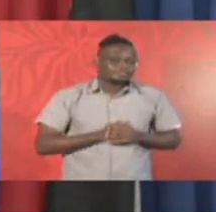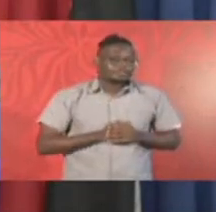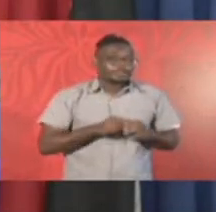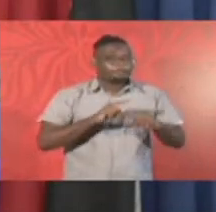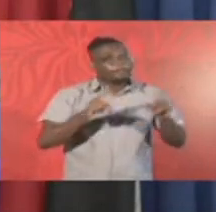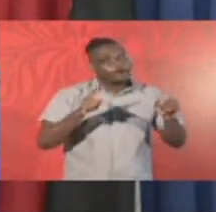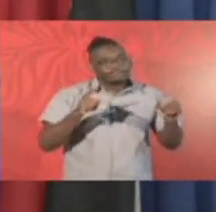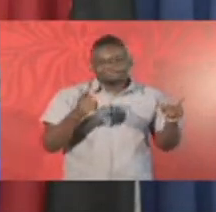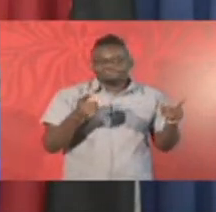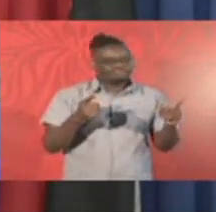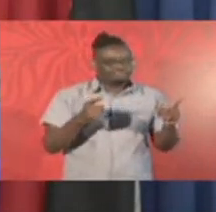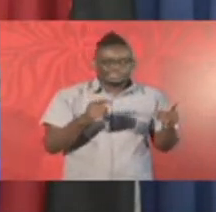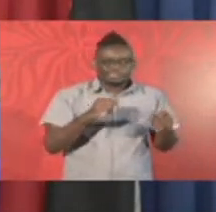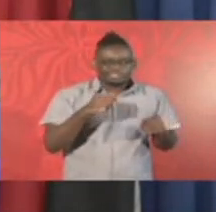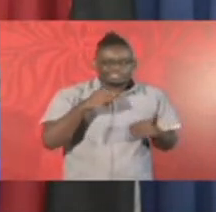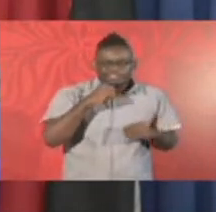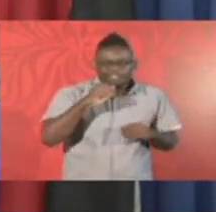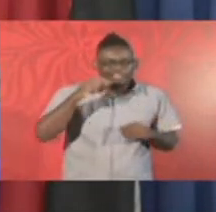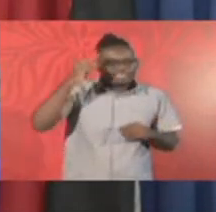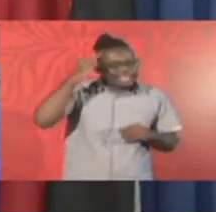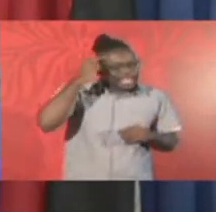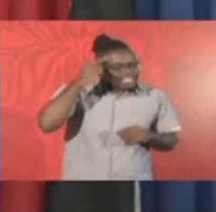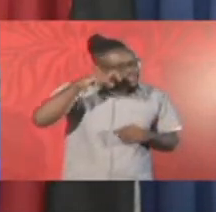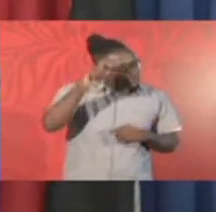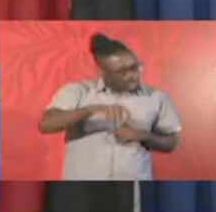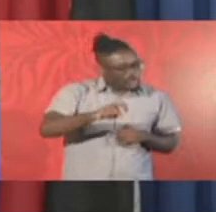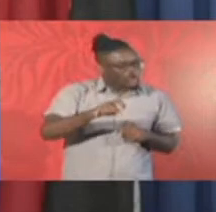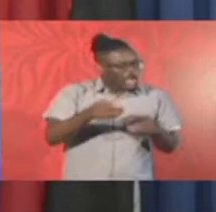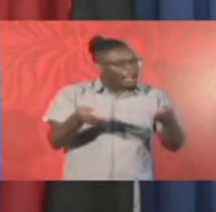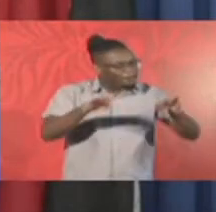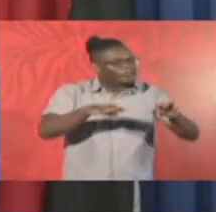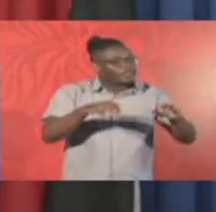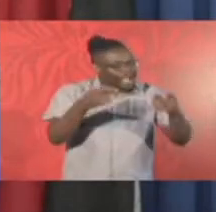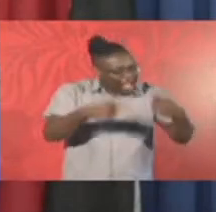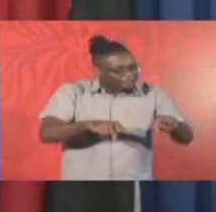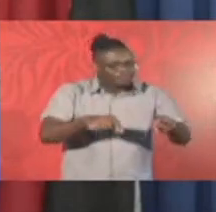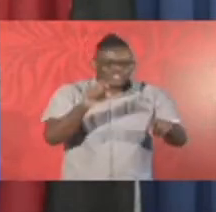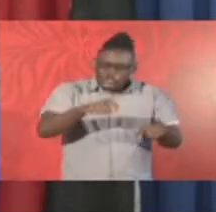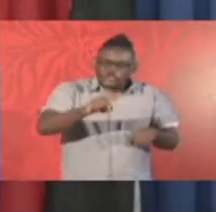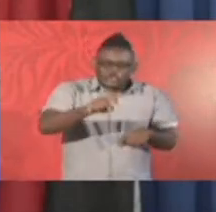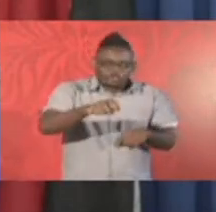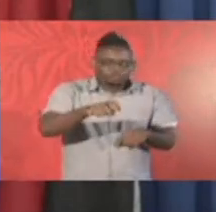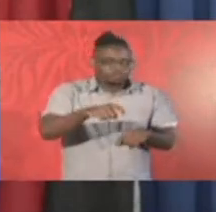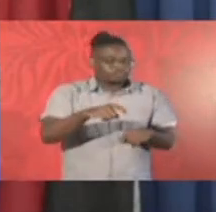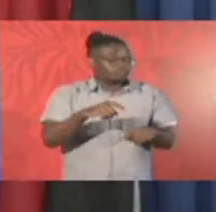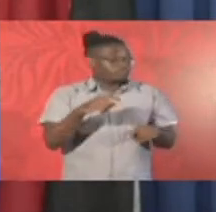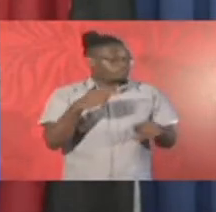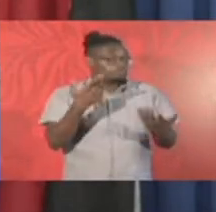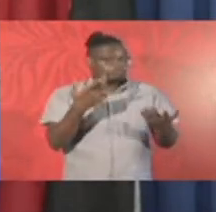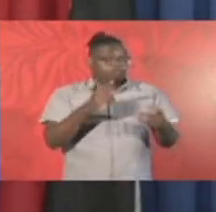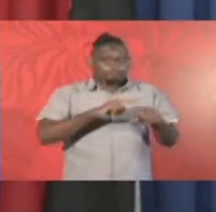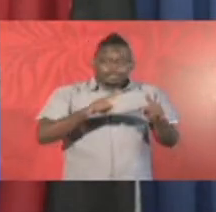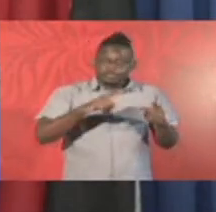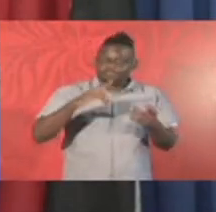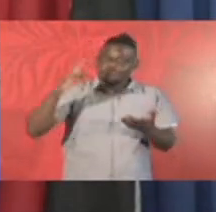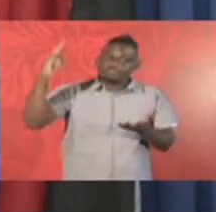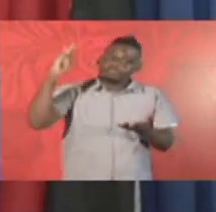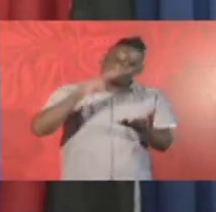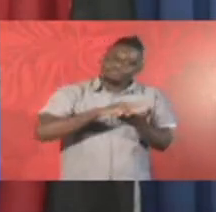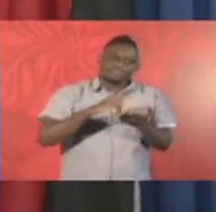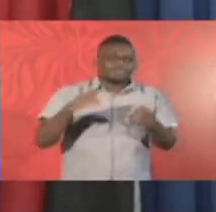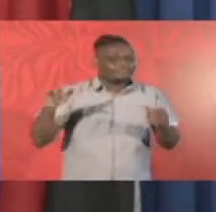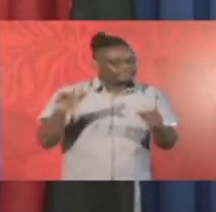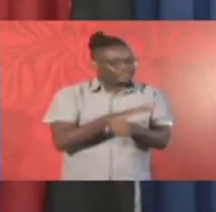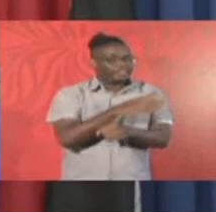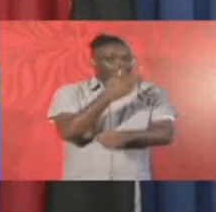we expected. We should have expected, and had good reason to expect, that once we got our hands on vaccines during the month